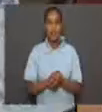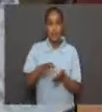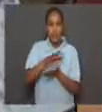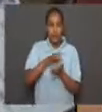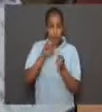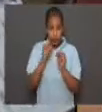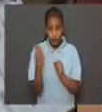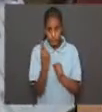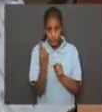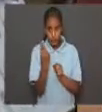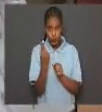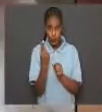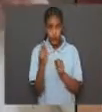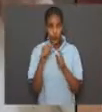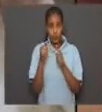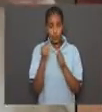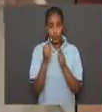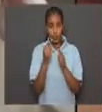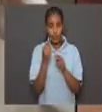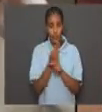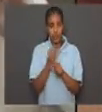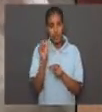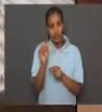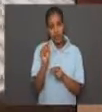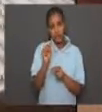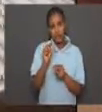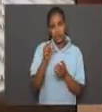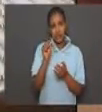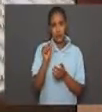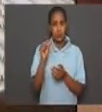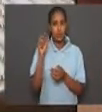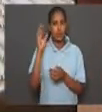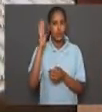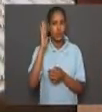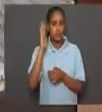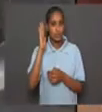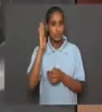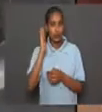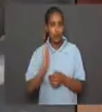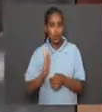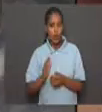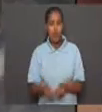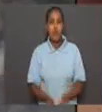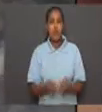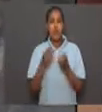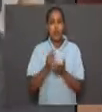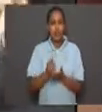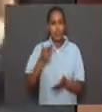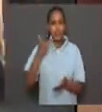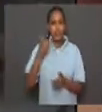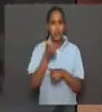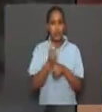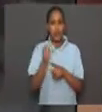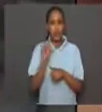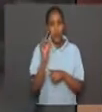Alloying can also be used to create less expensive jewelry by diluting a more expensive metal